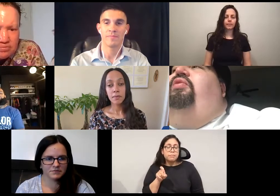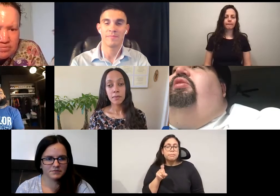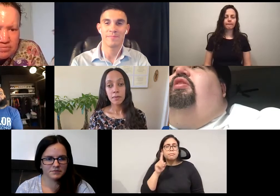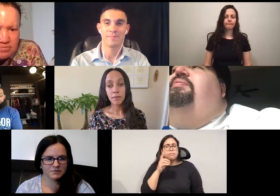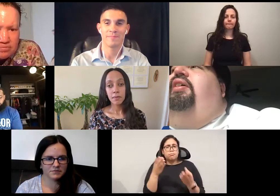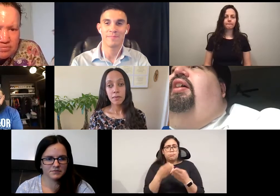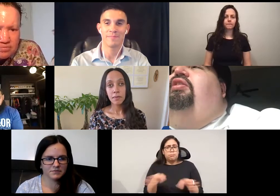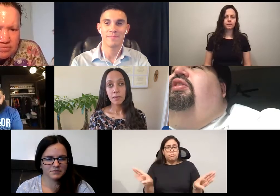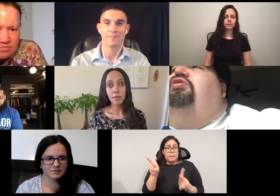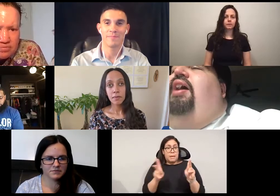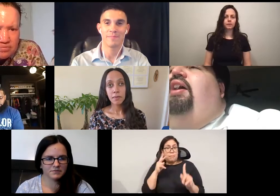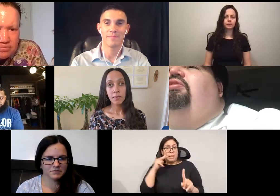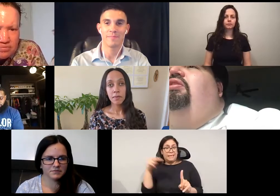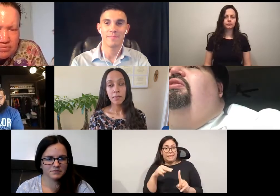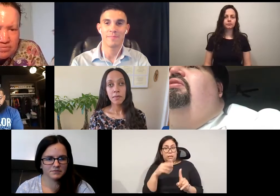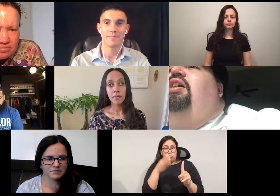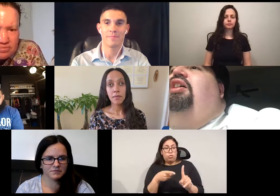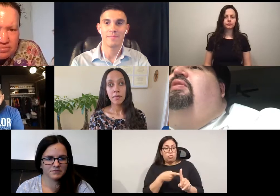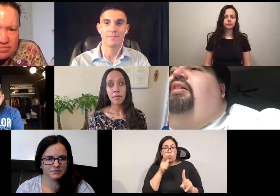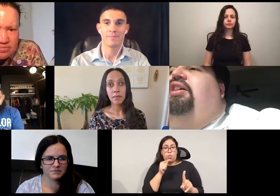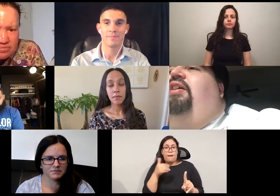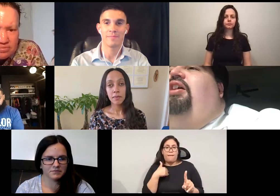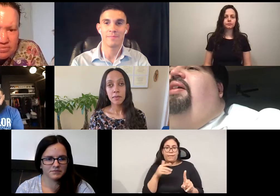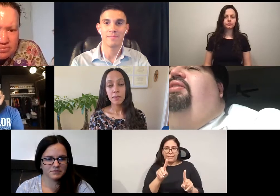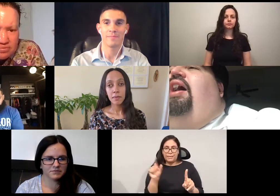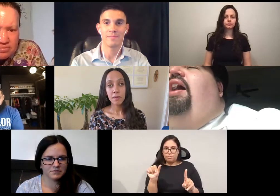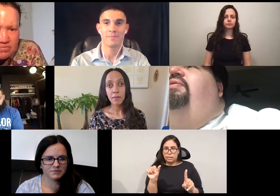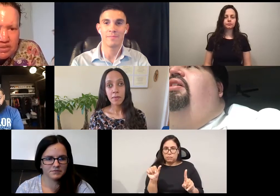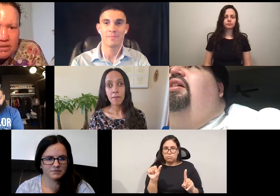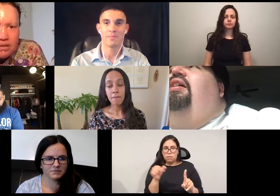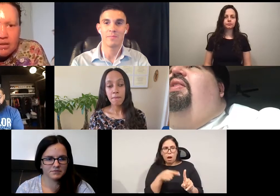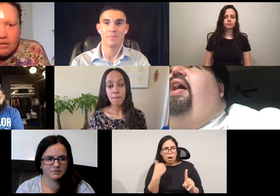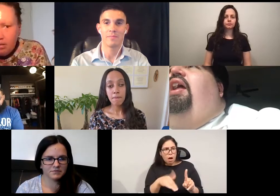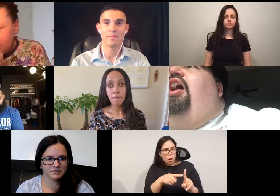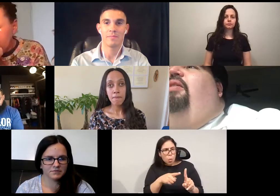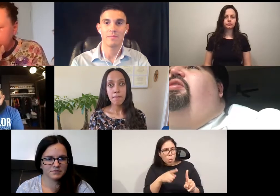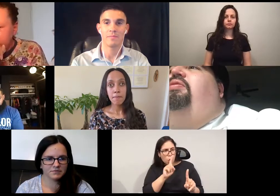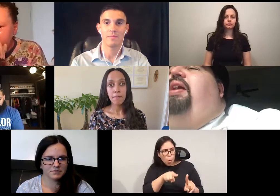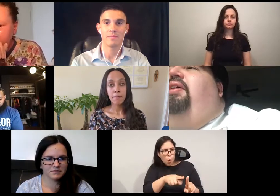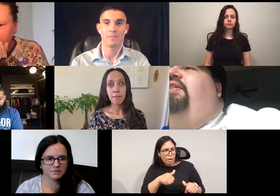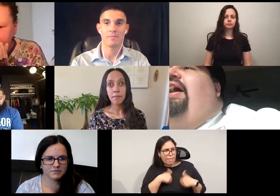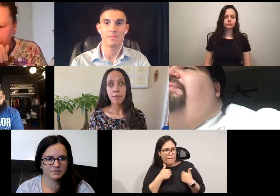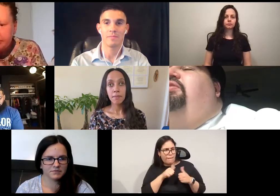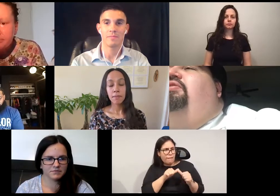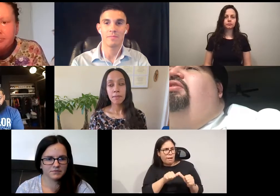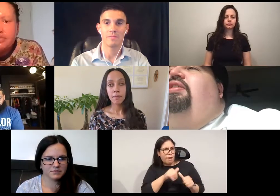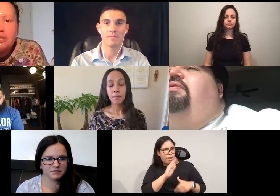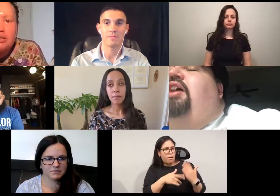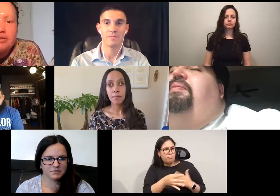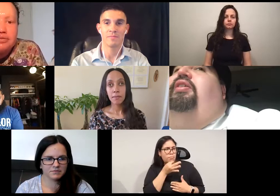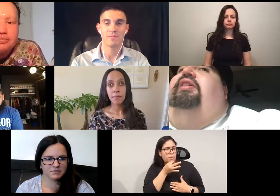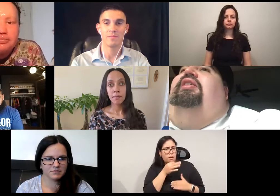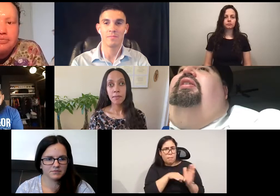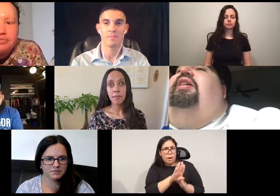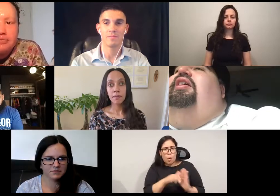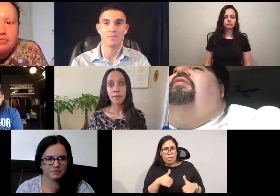those of us with disabilities who are trying to go out and live our best lives, that it helps people on that progression that we were